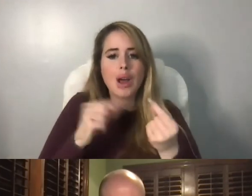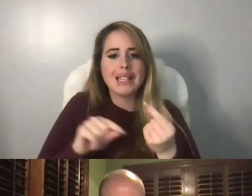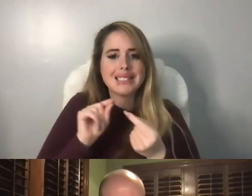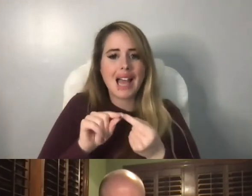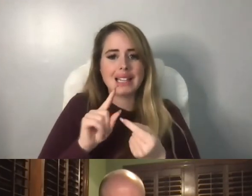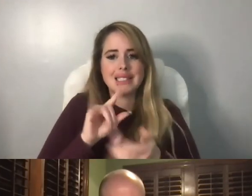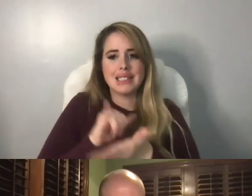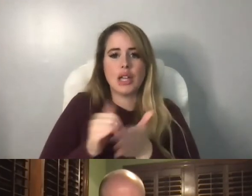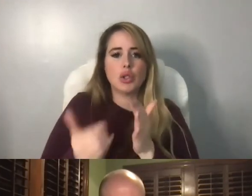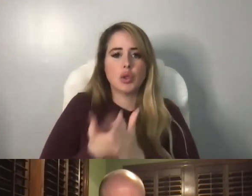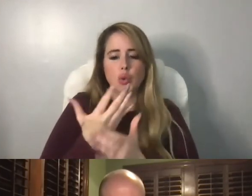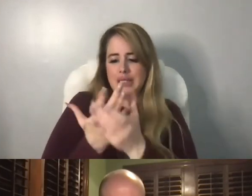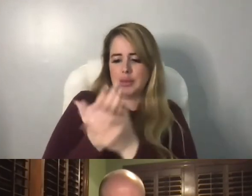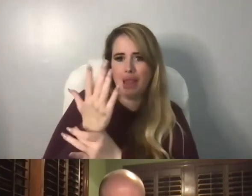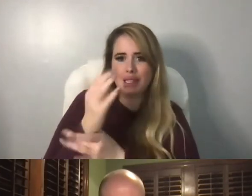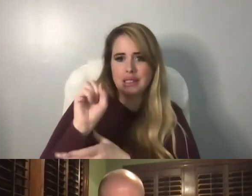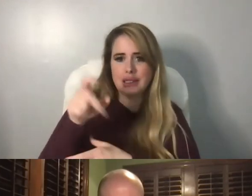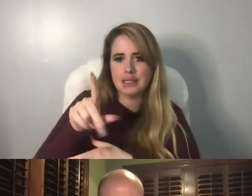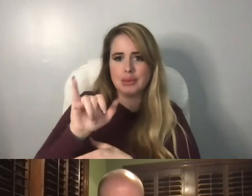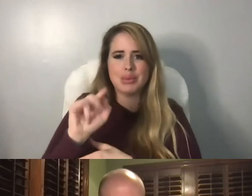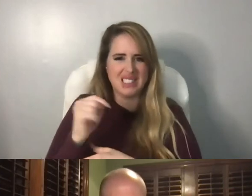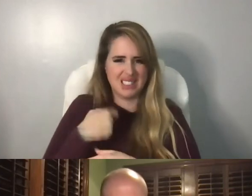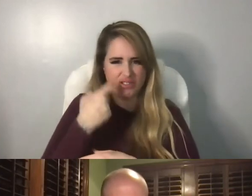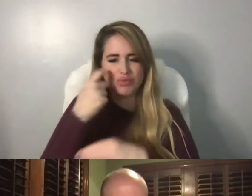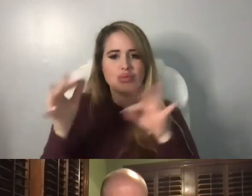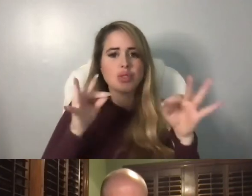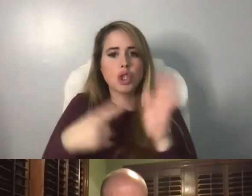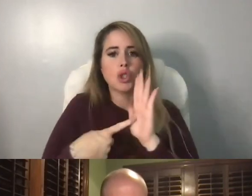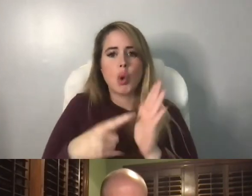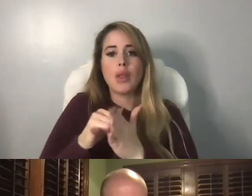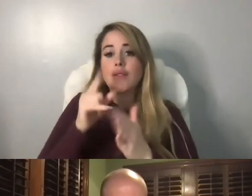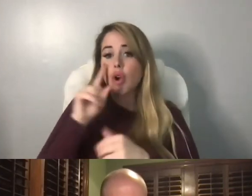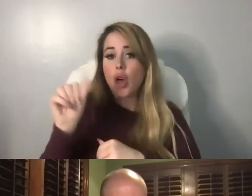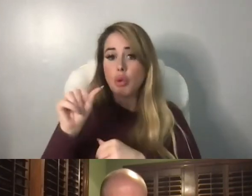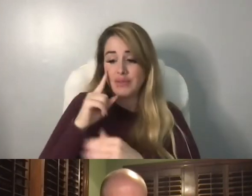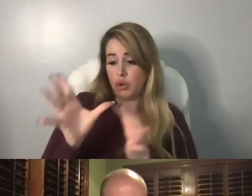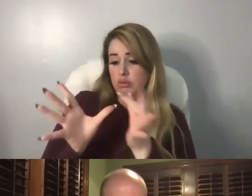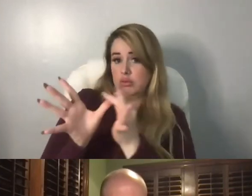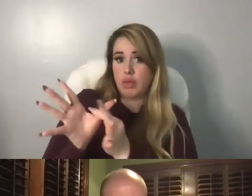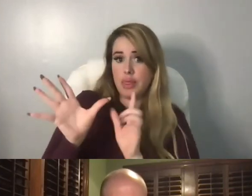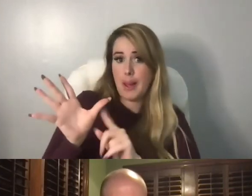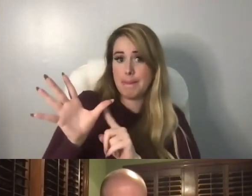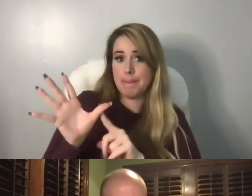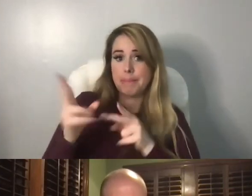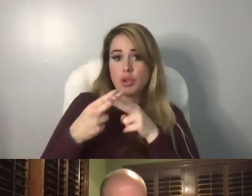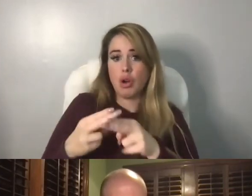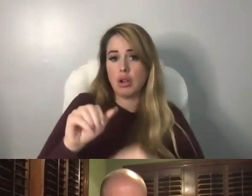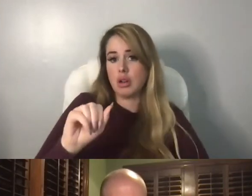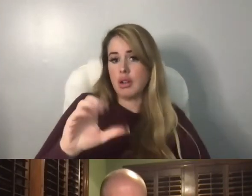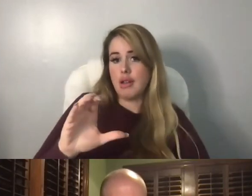new splint and where can it be purchased? The splint that I was talking about for arthritis of the thumb is called an Actimove,